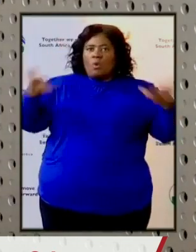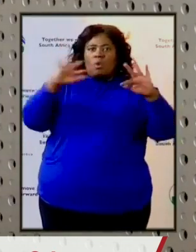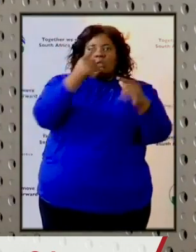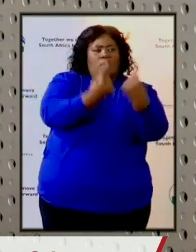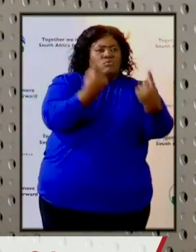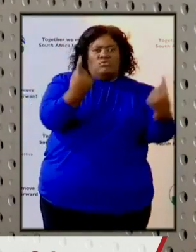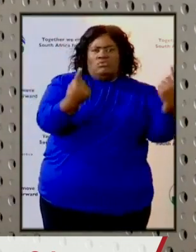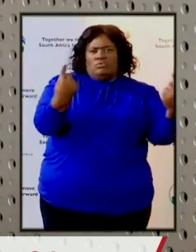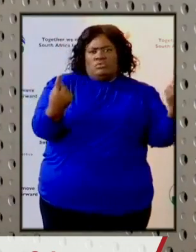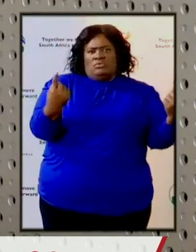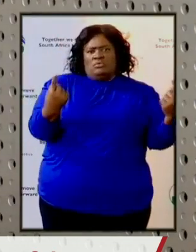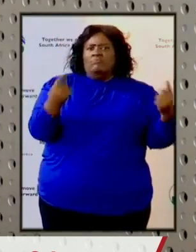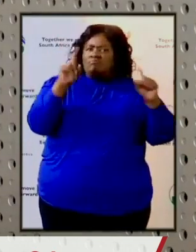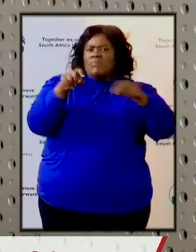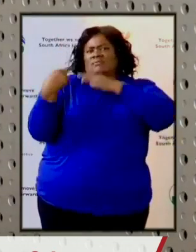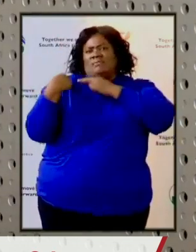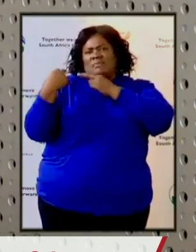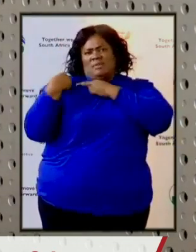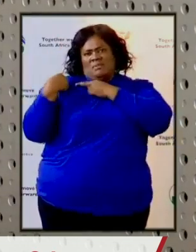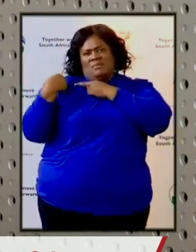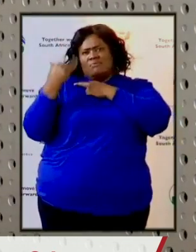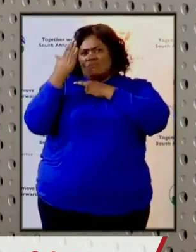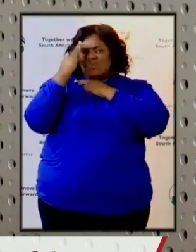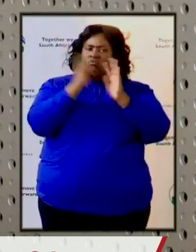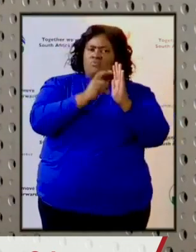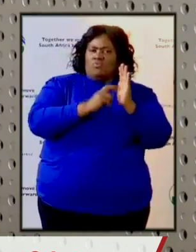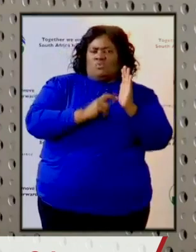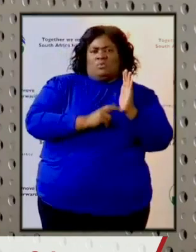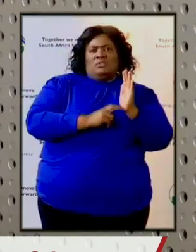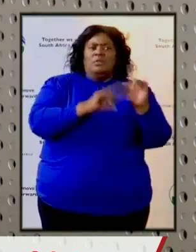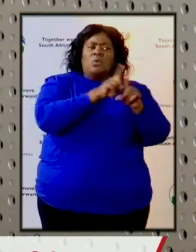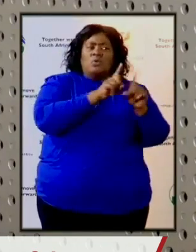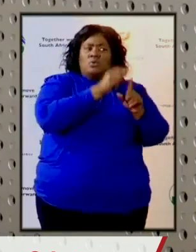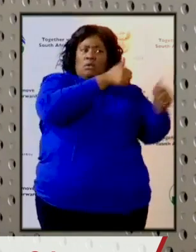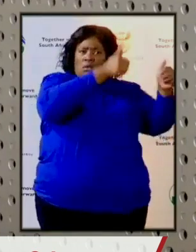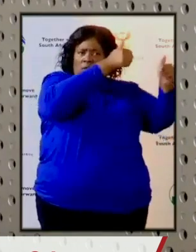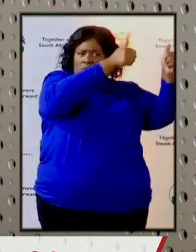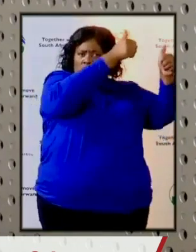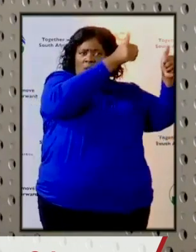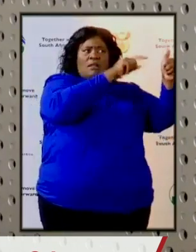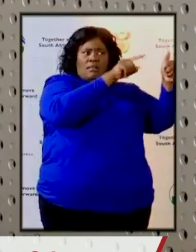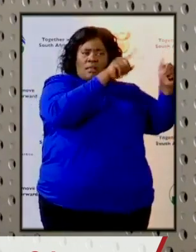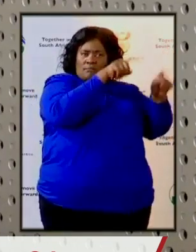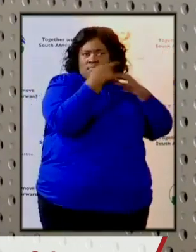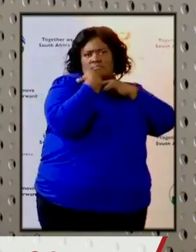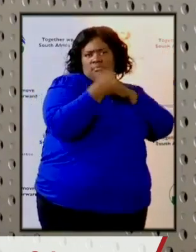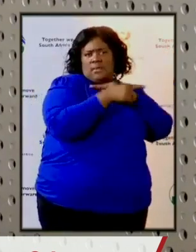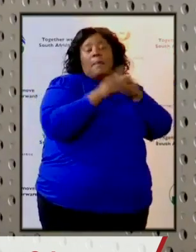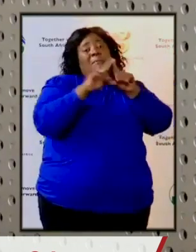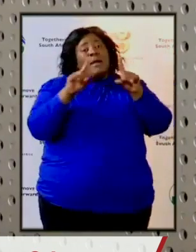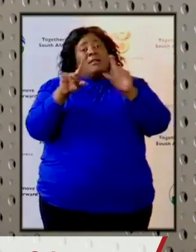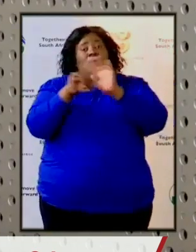person must take responsibility. The employers, but the individuals must also take